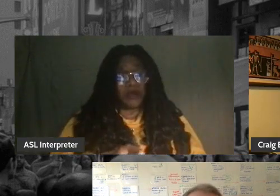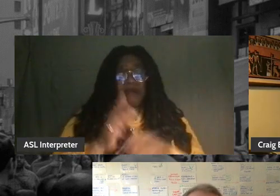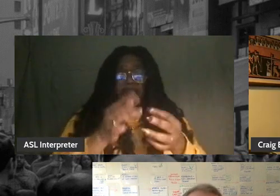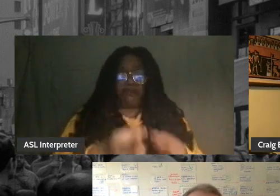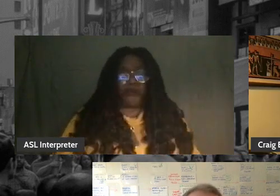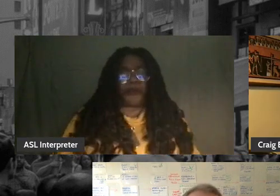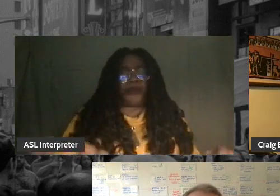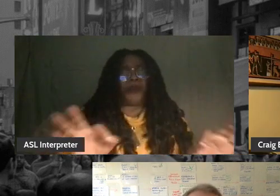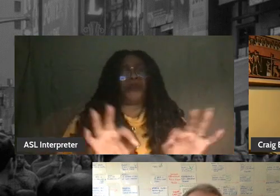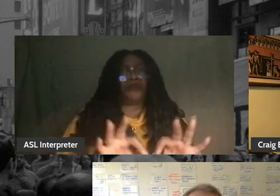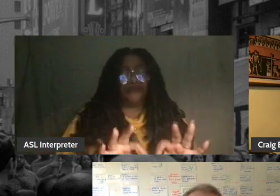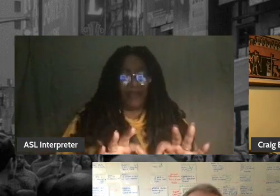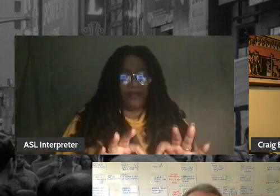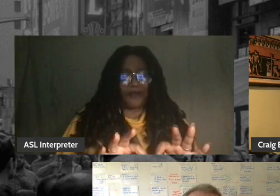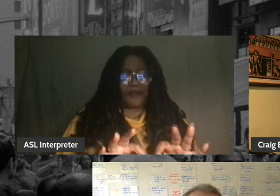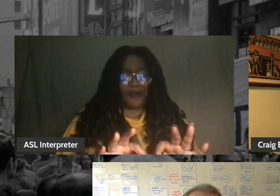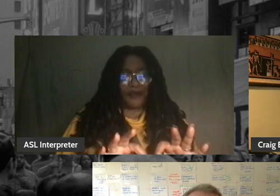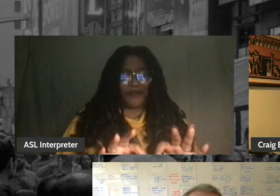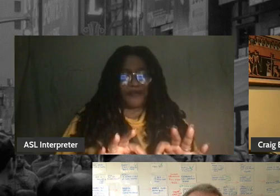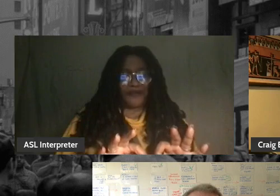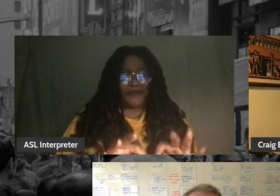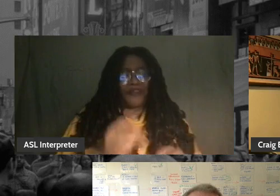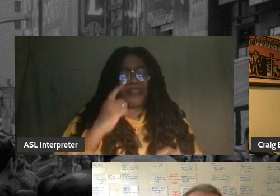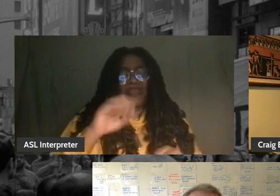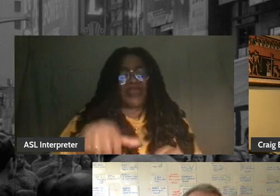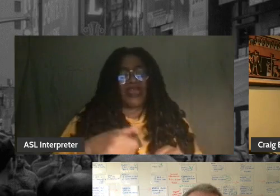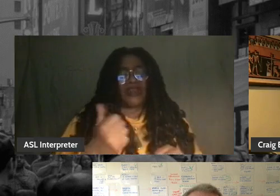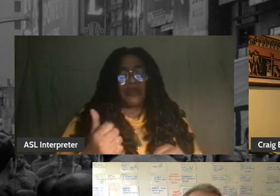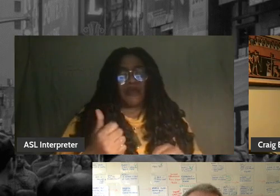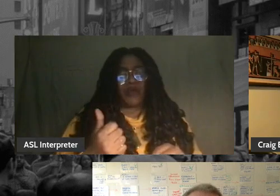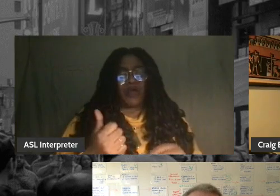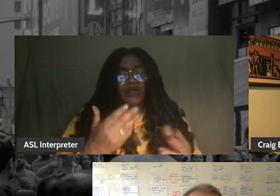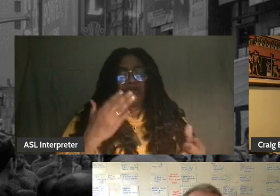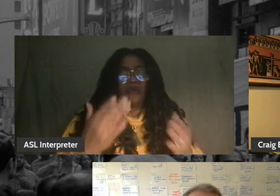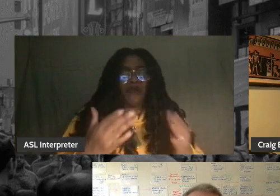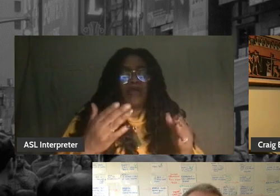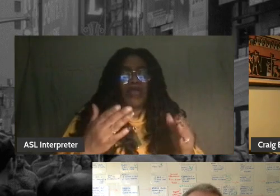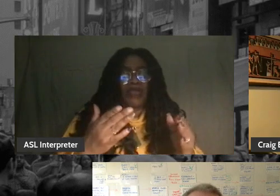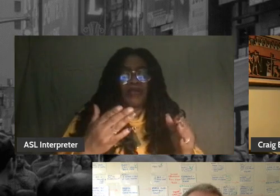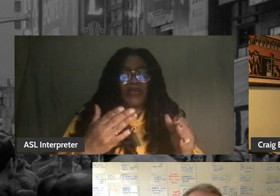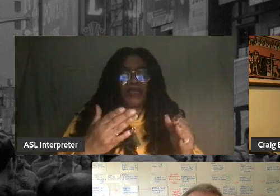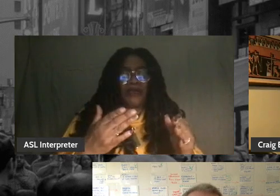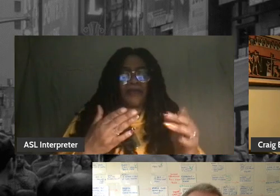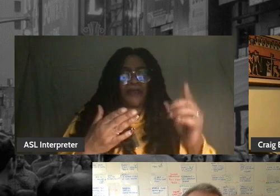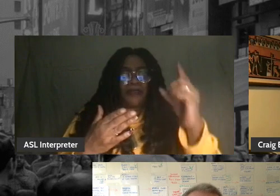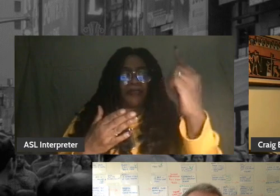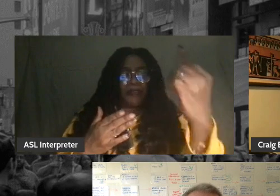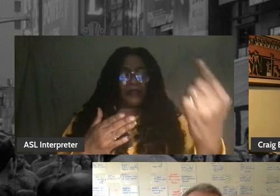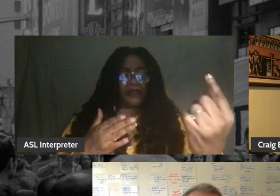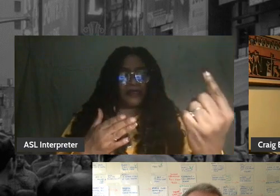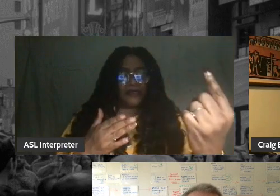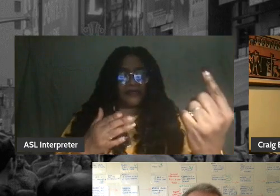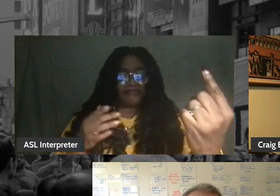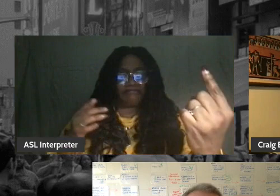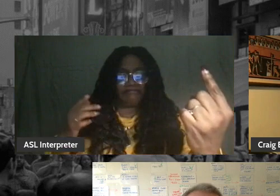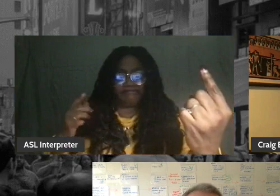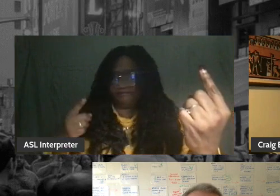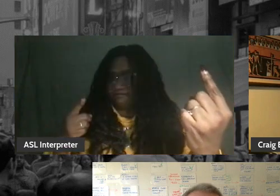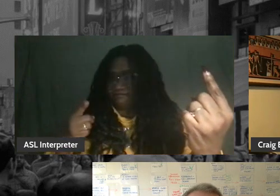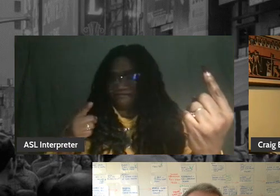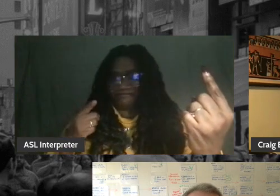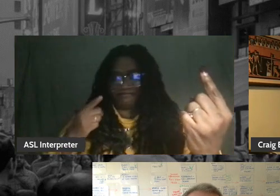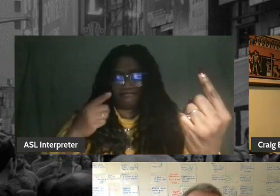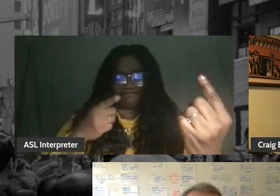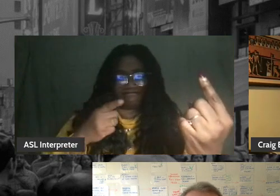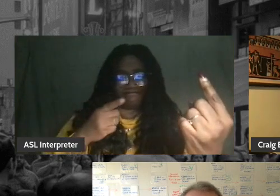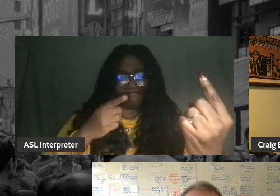valuable. I think, you know, anyone who's pursuing a path and career in this industry, I think if you're doing it for